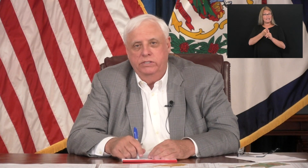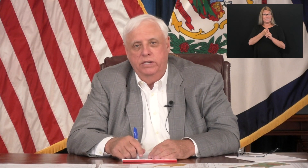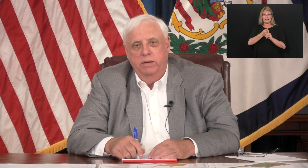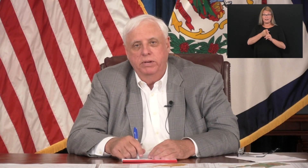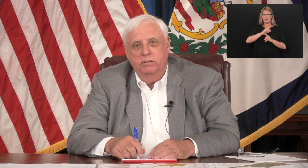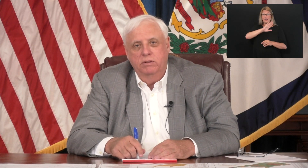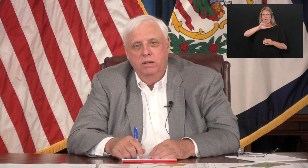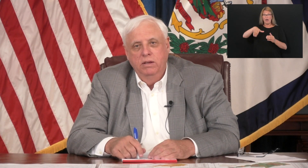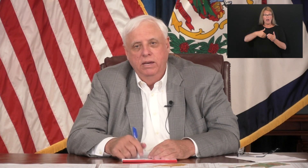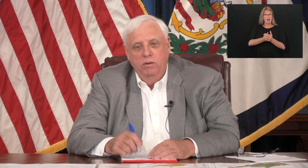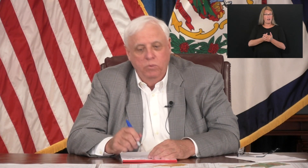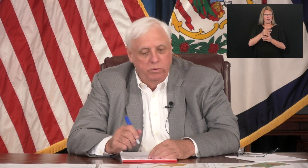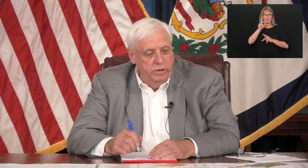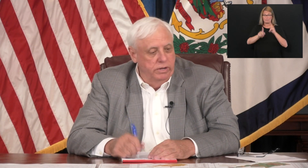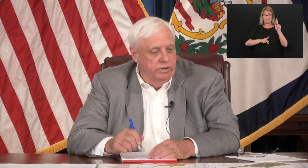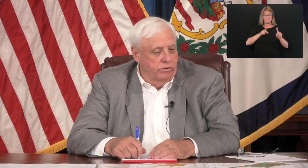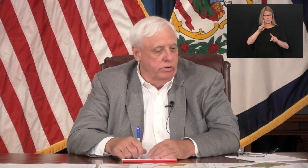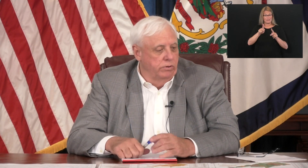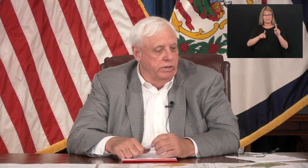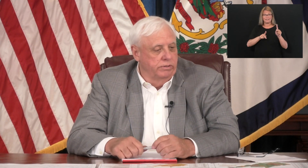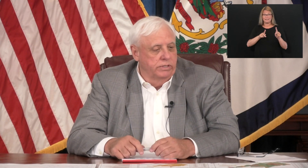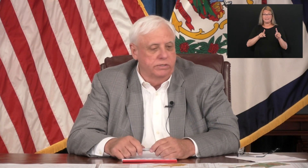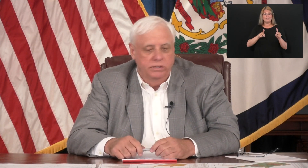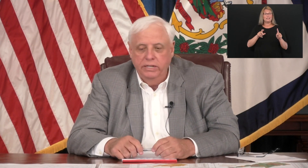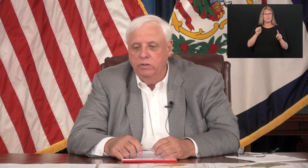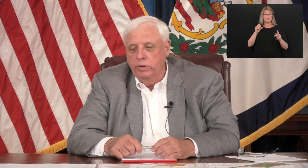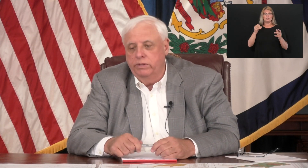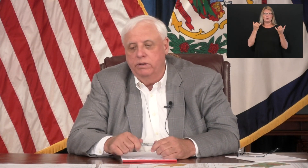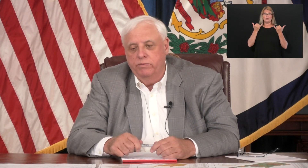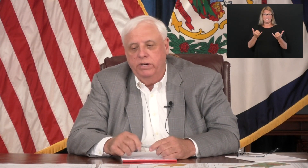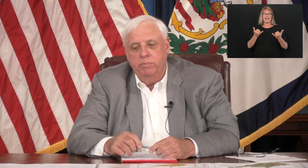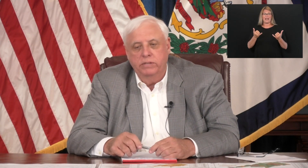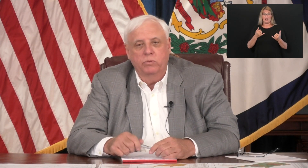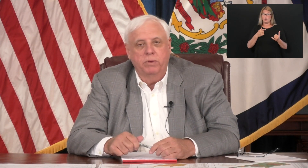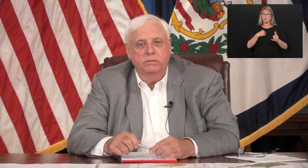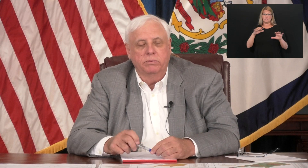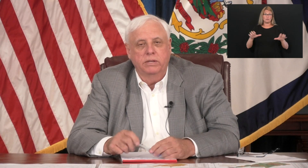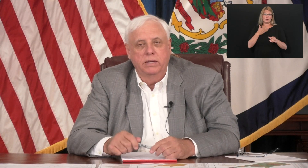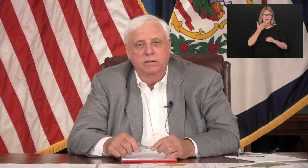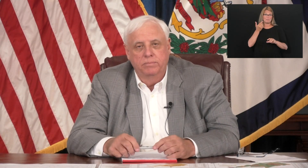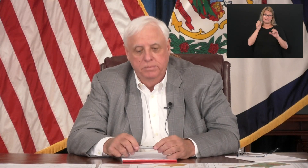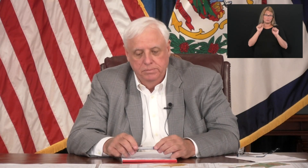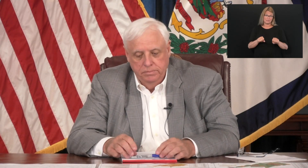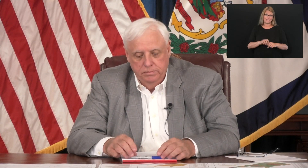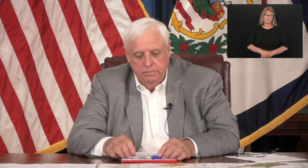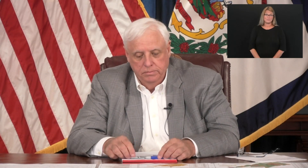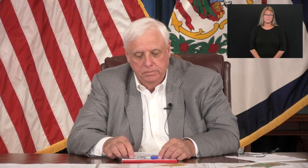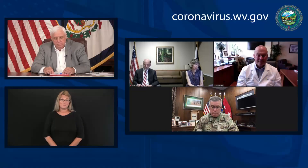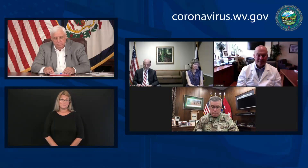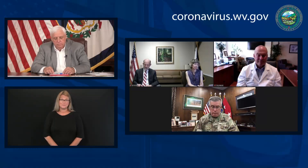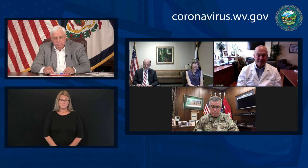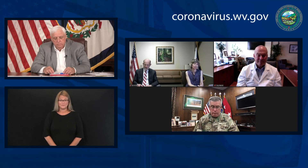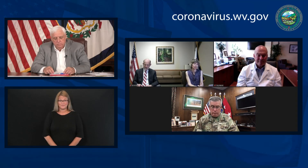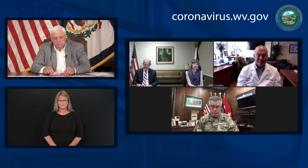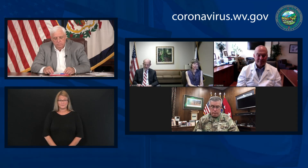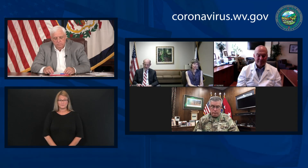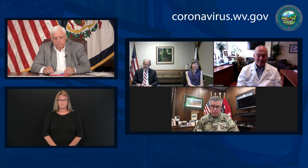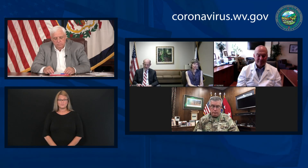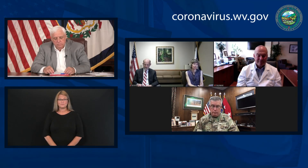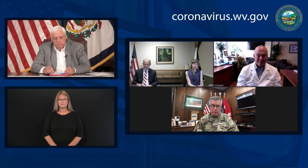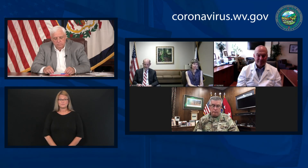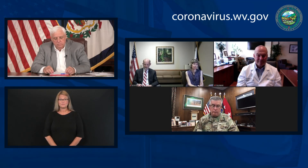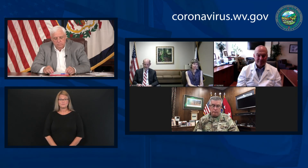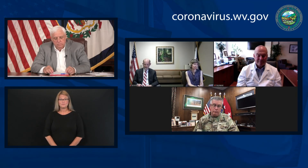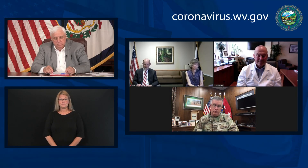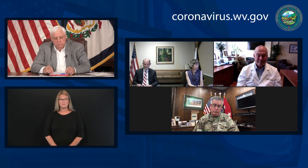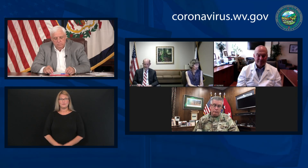of our stomachs. And we really and truly are just dealing with it the very best we possibly can. All right, thank you, Amanda.